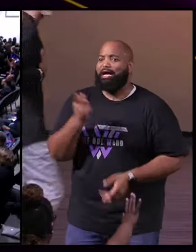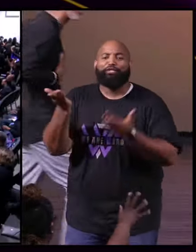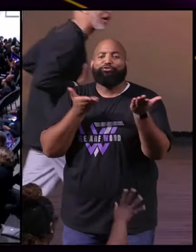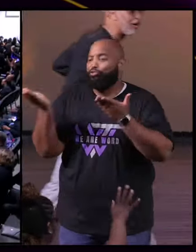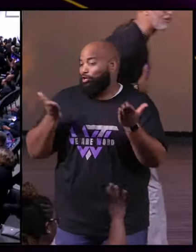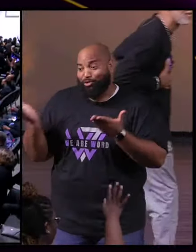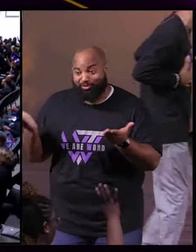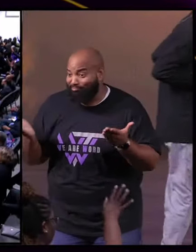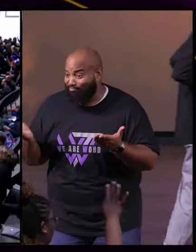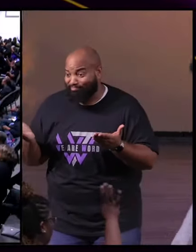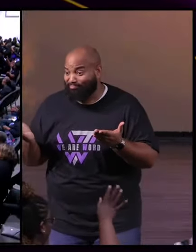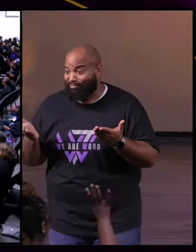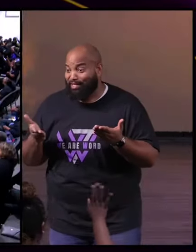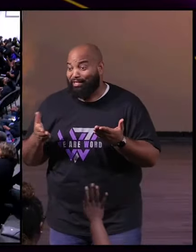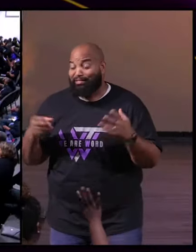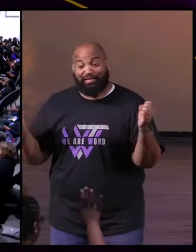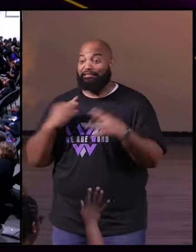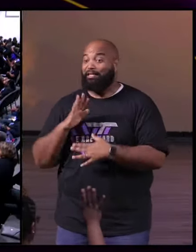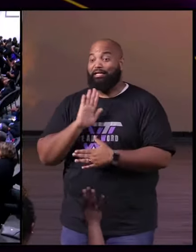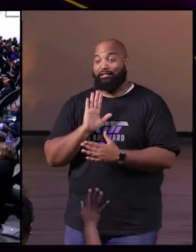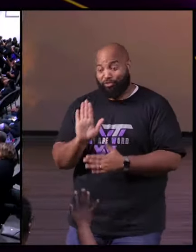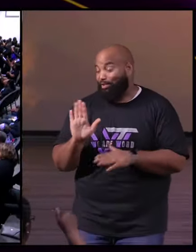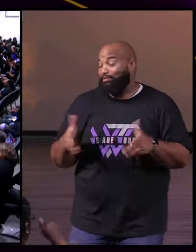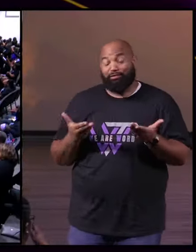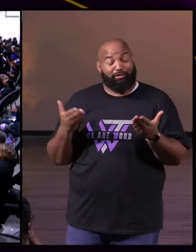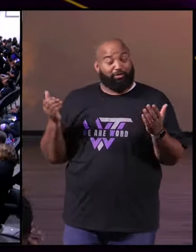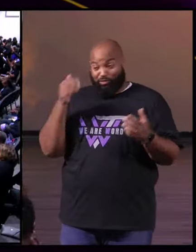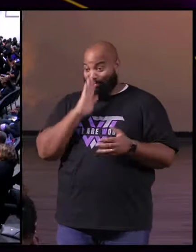you serve.